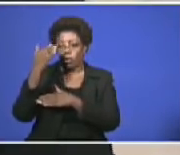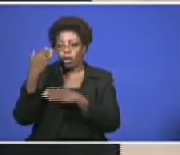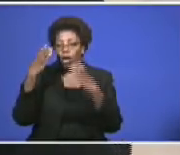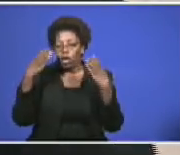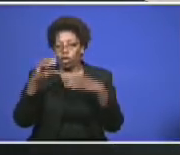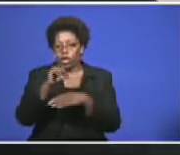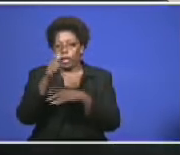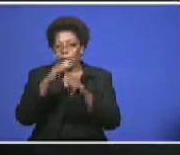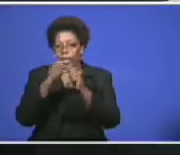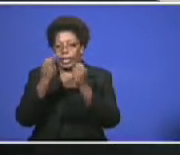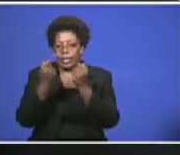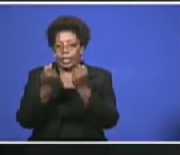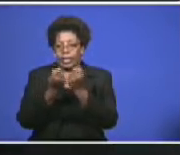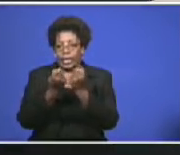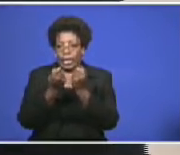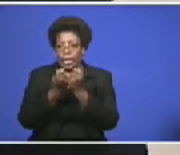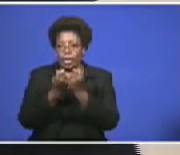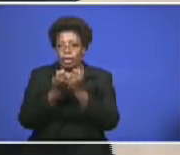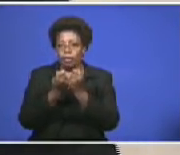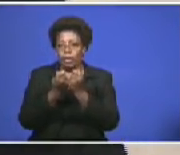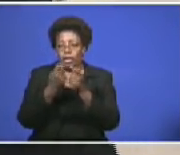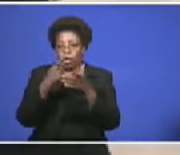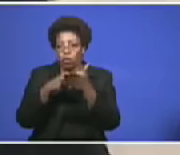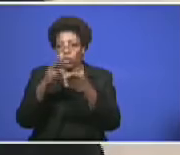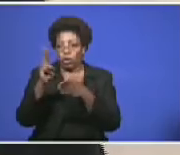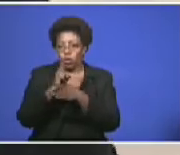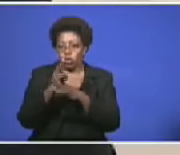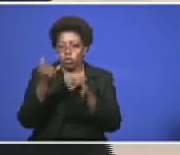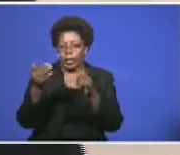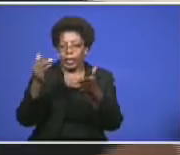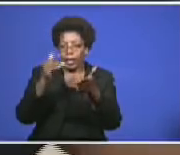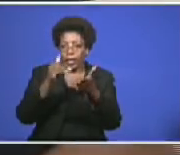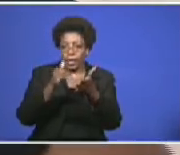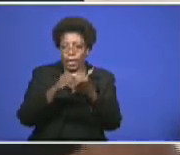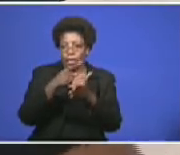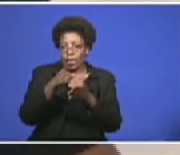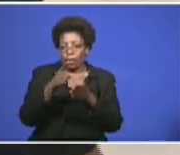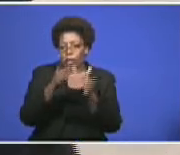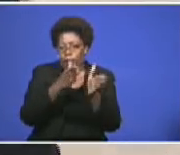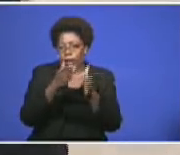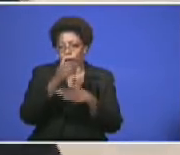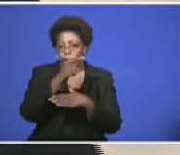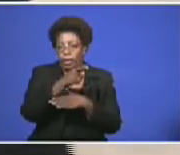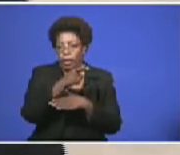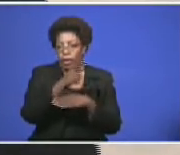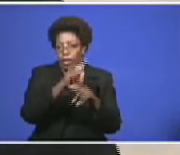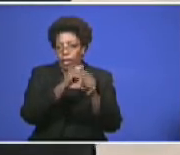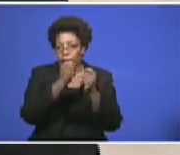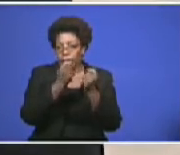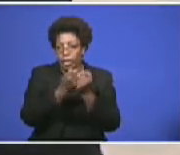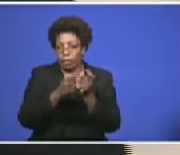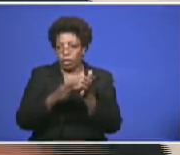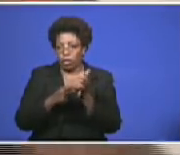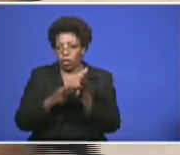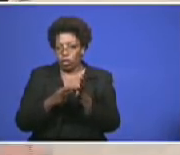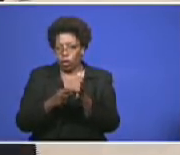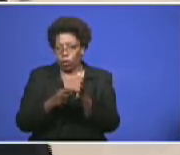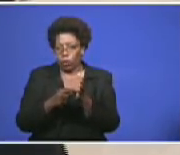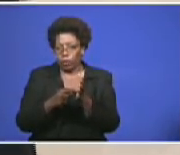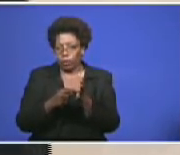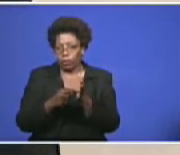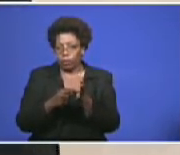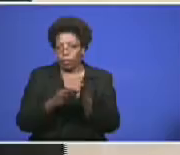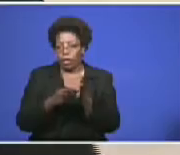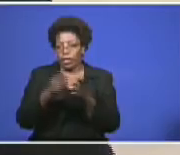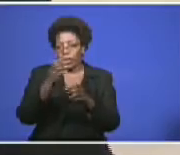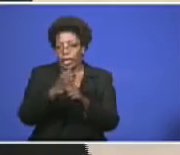And I think he was like scouting to use like what we used to play against them, like to prepare his team. So that goes to show that, yo, they take it from